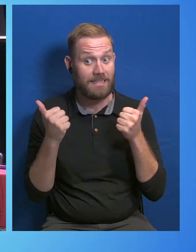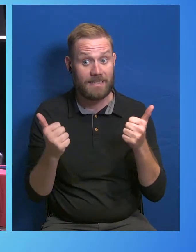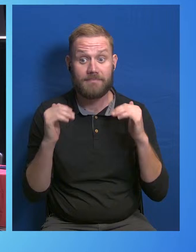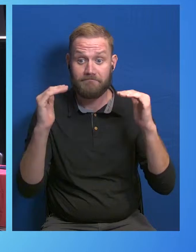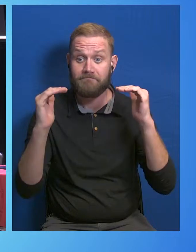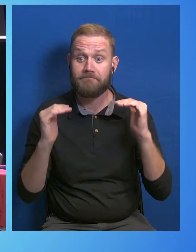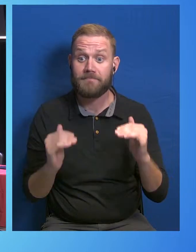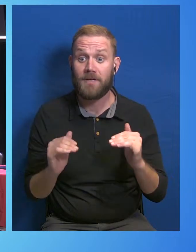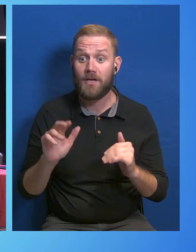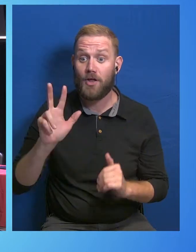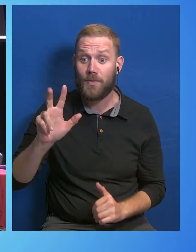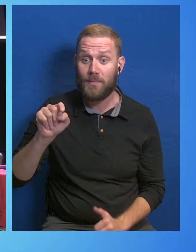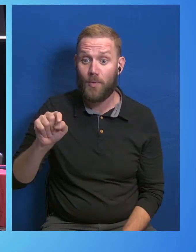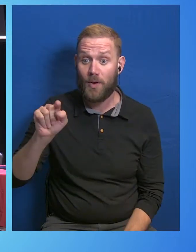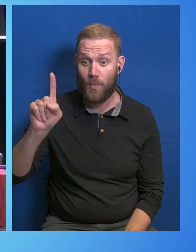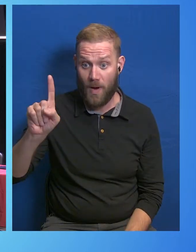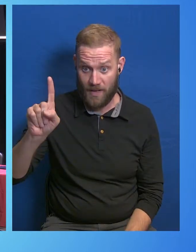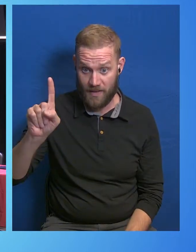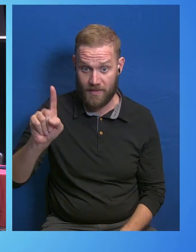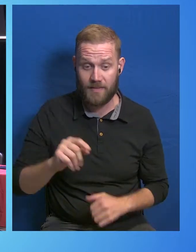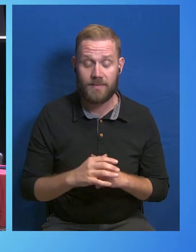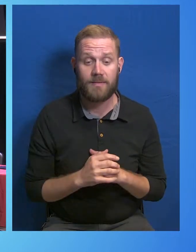forward to 3.1.